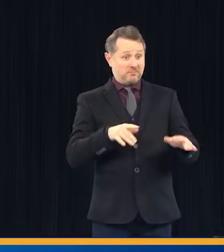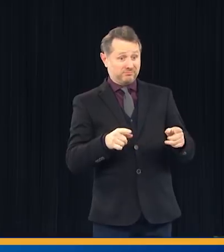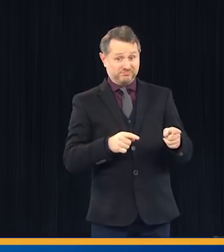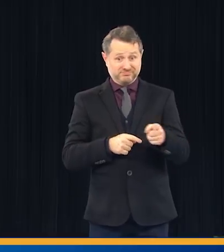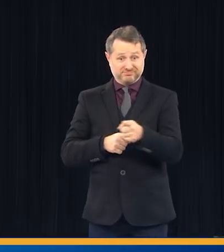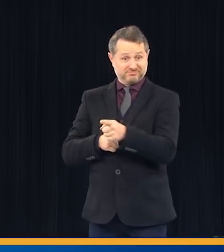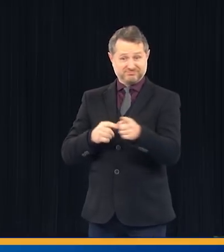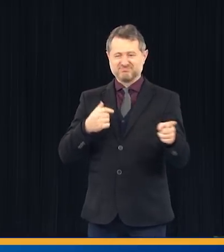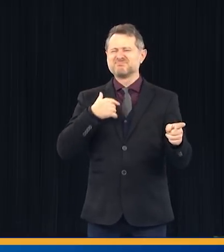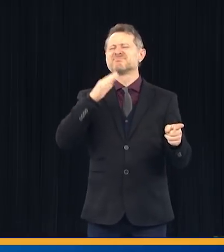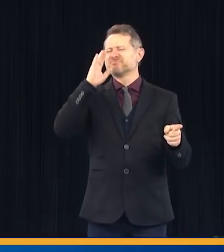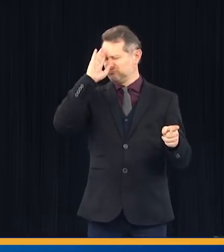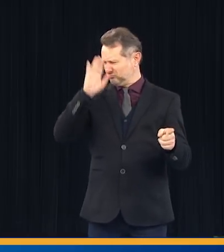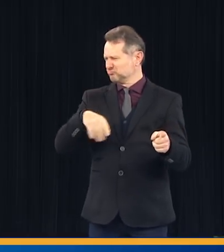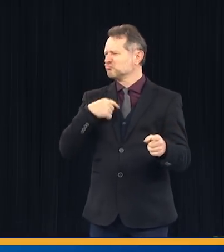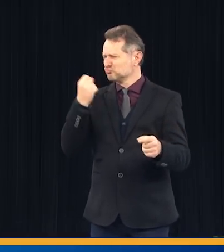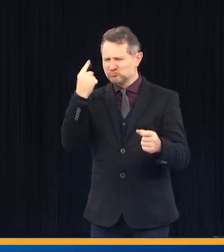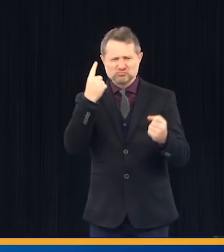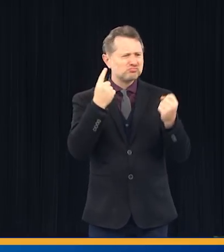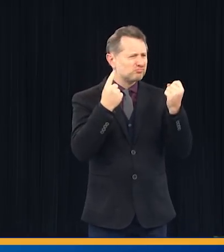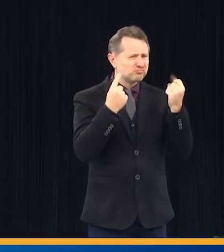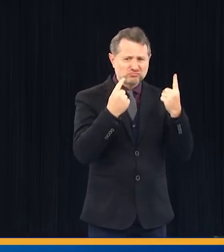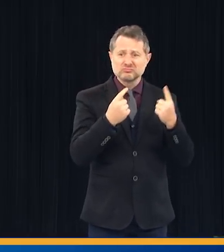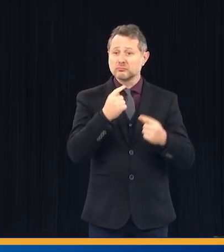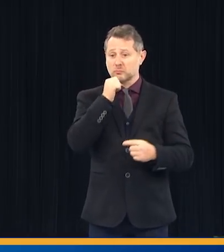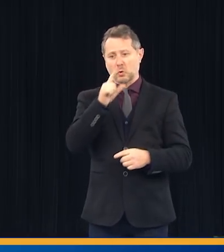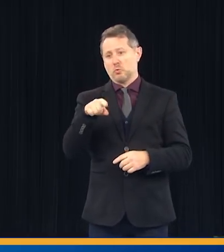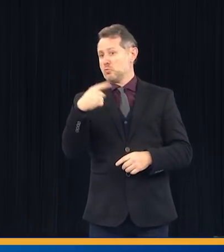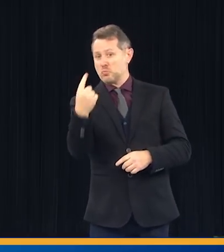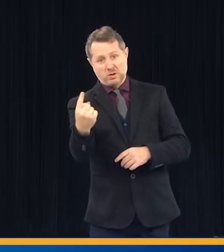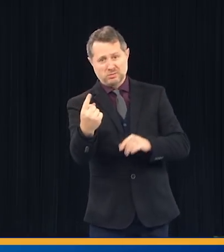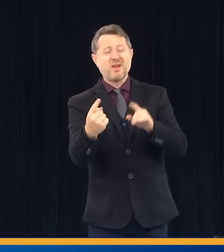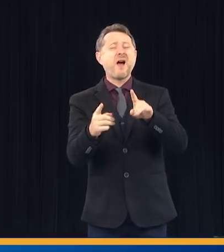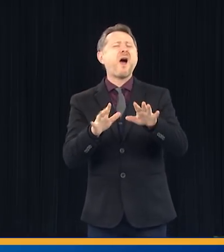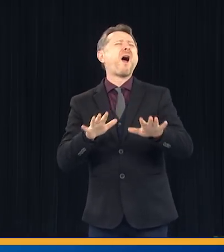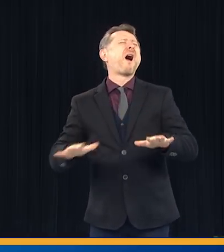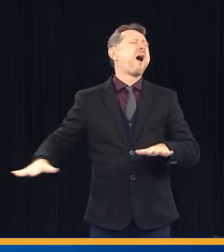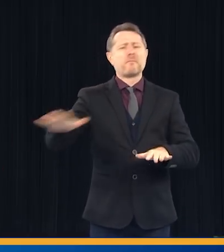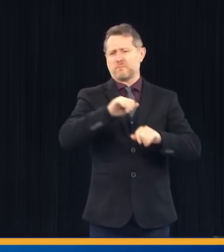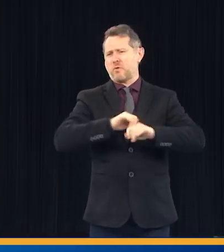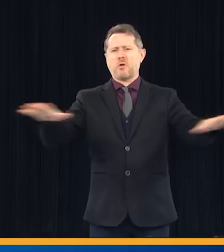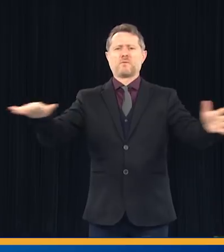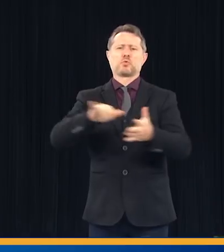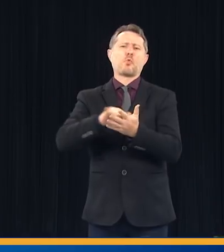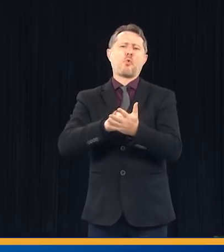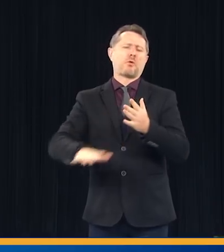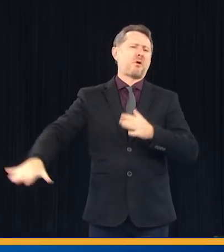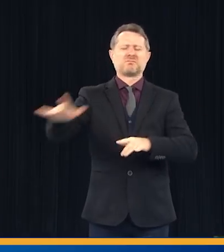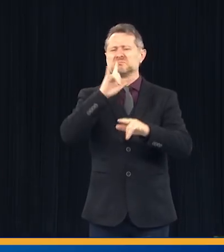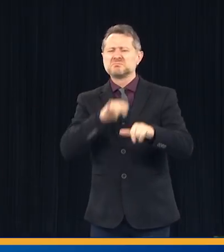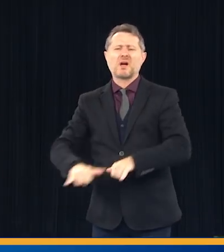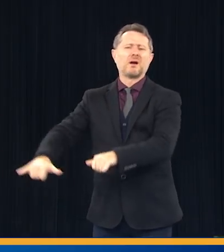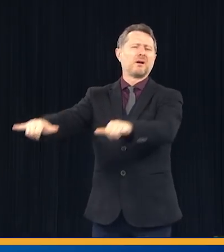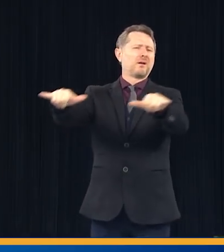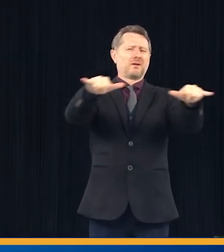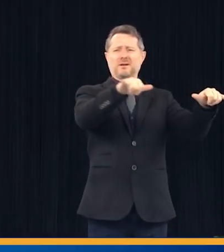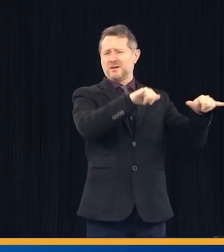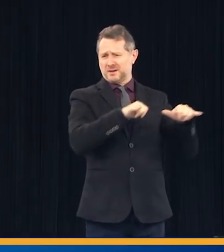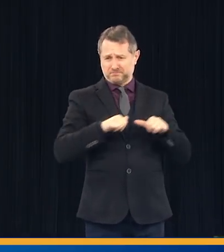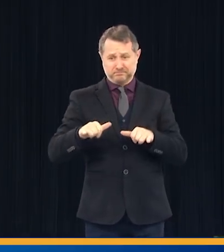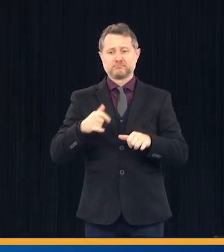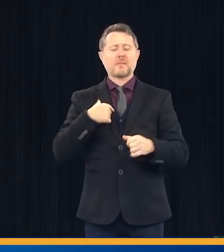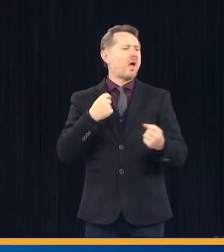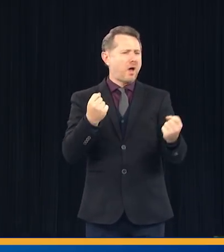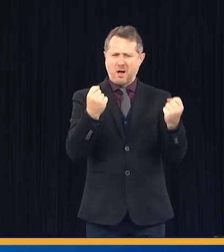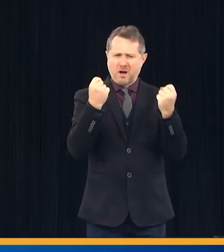you, it's everyone, and it's everywhere. And it's with good cause. Today